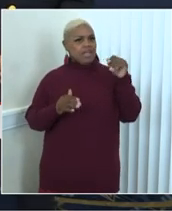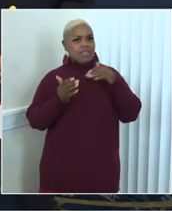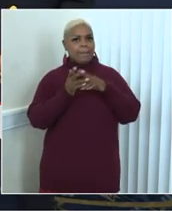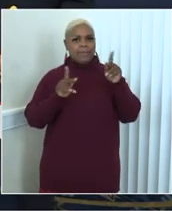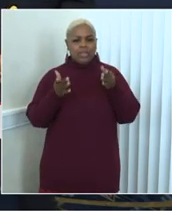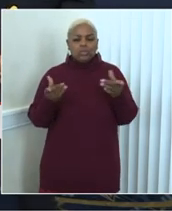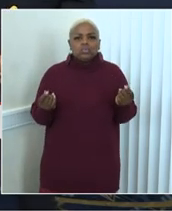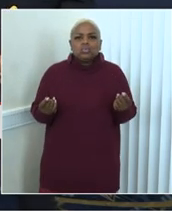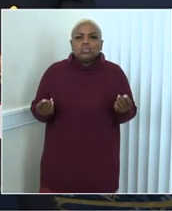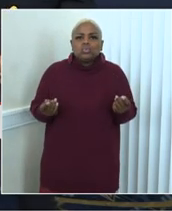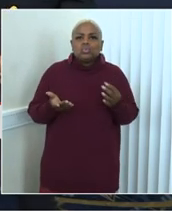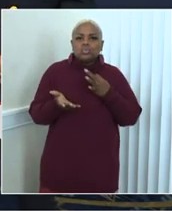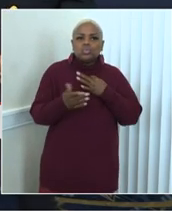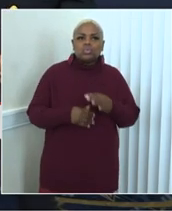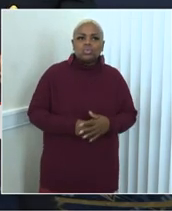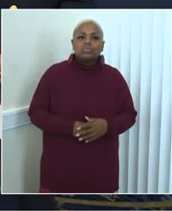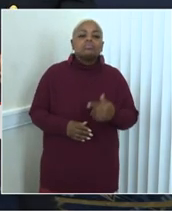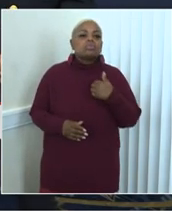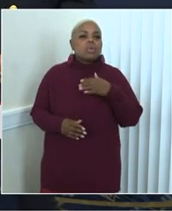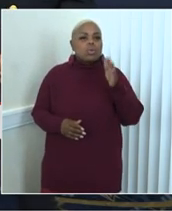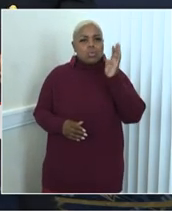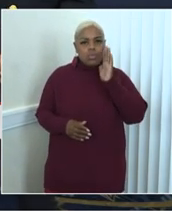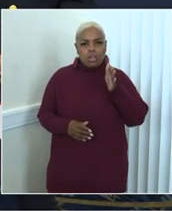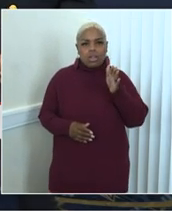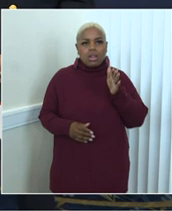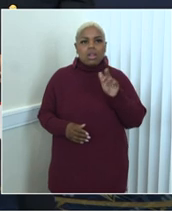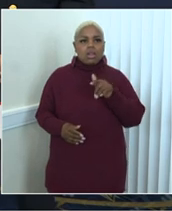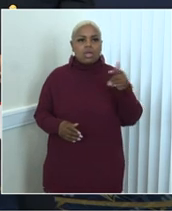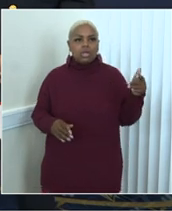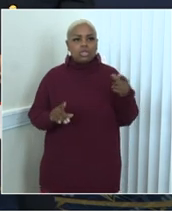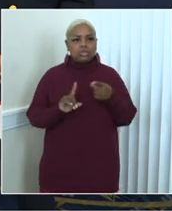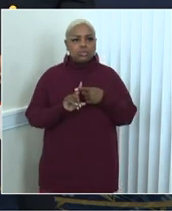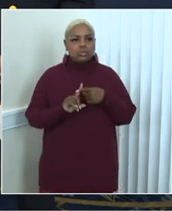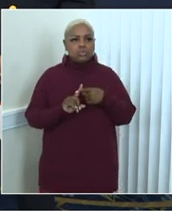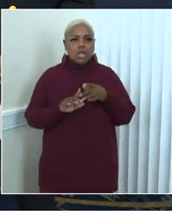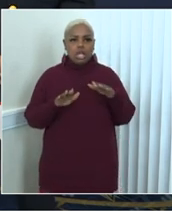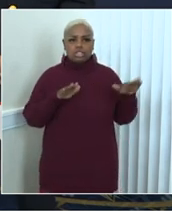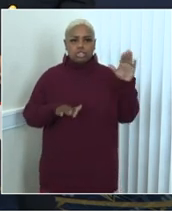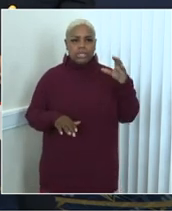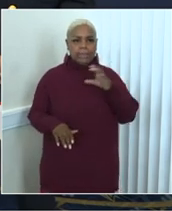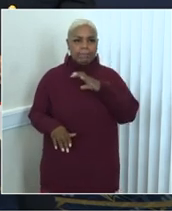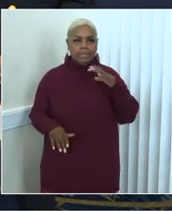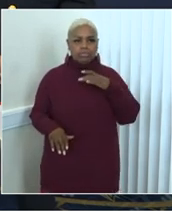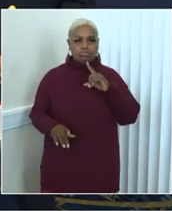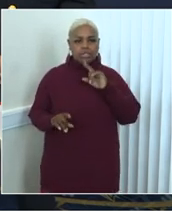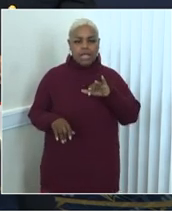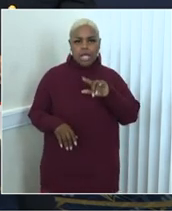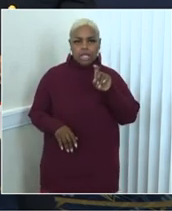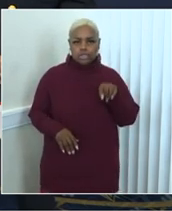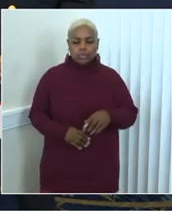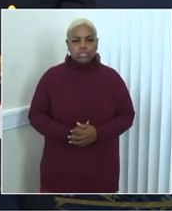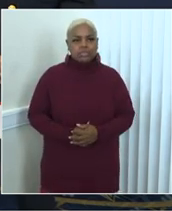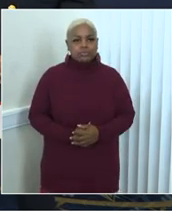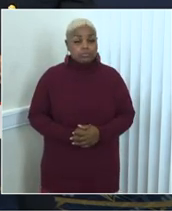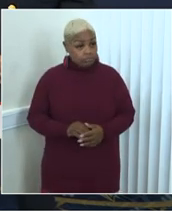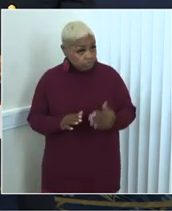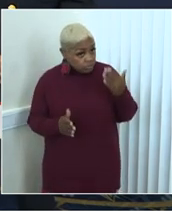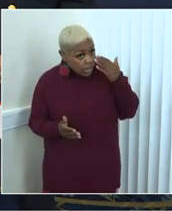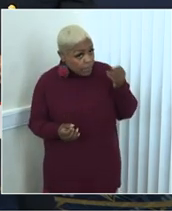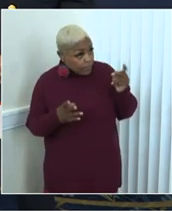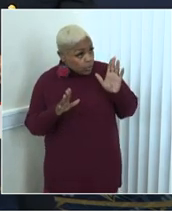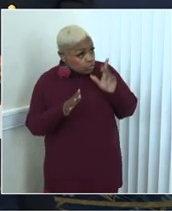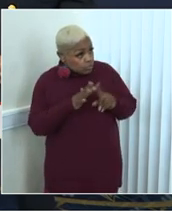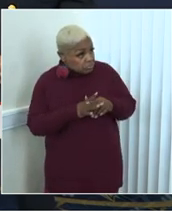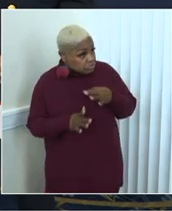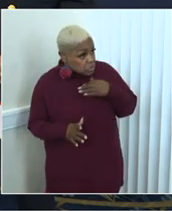Presidential Inauguration Committee. So to be clear, you do not know who authorized attendees will be at this point? Well, for me, authorized is you've